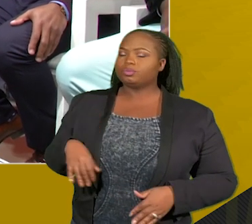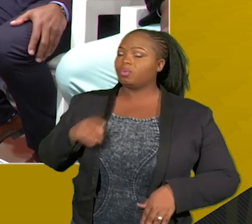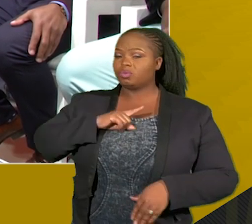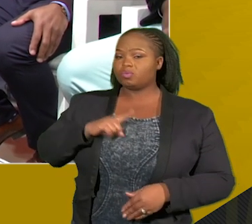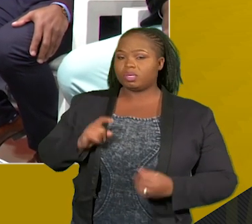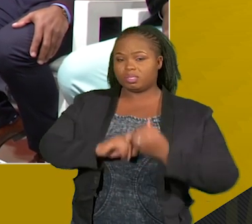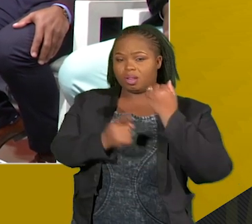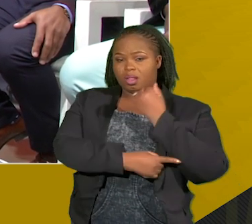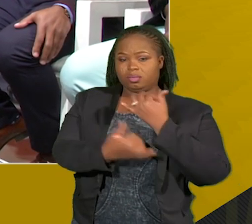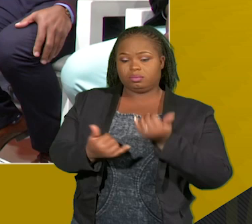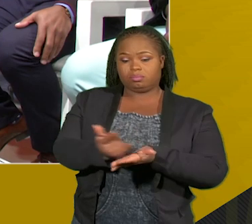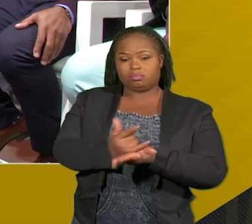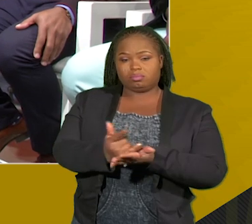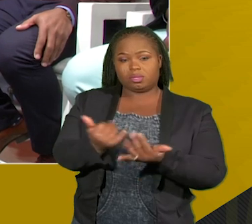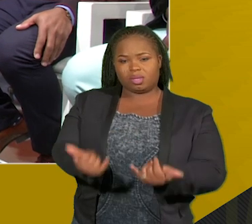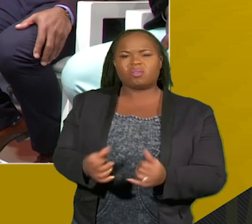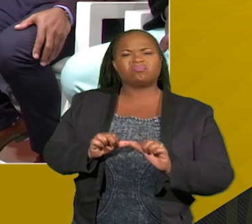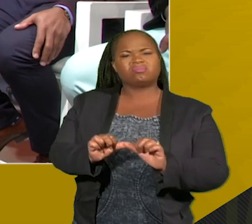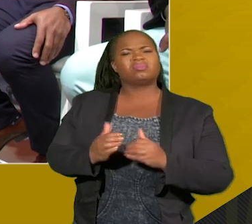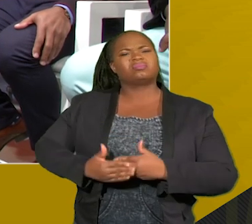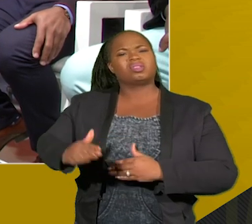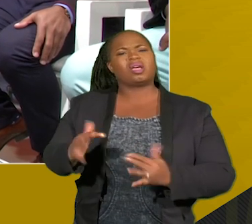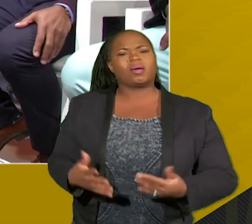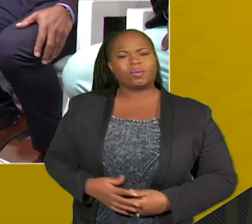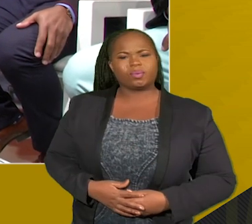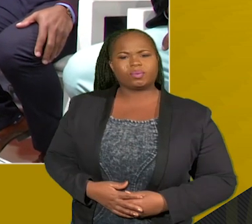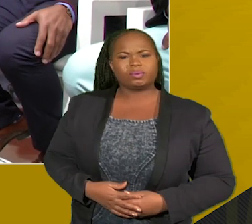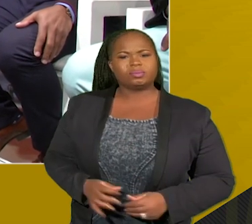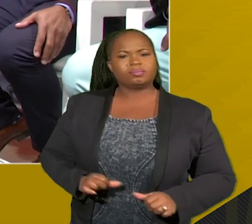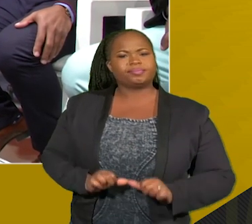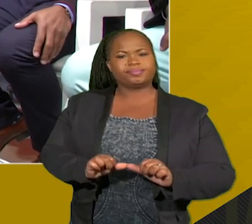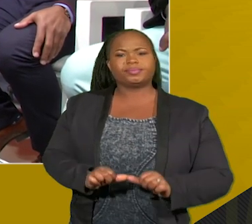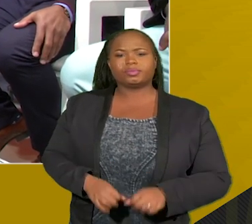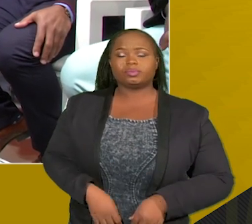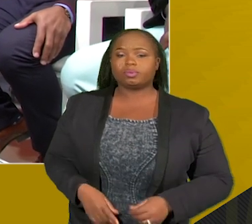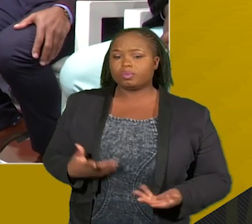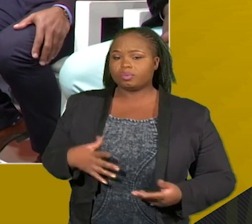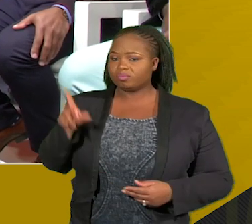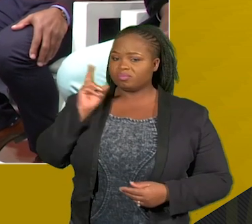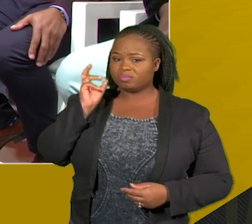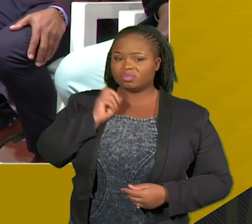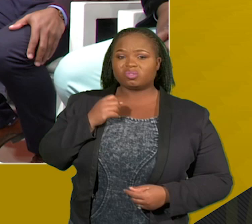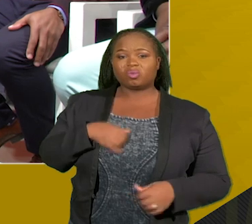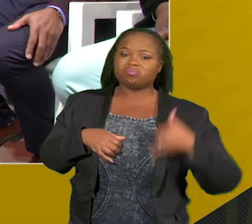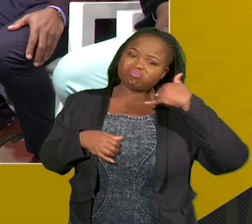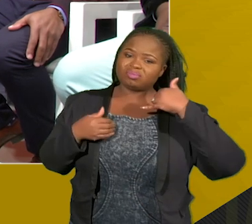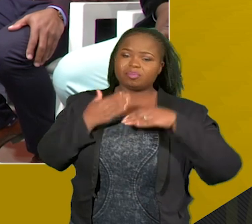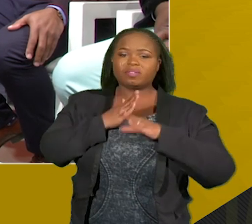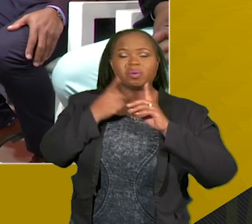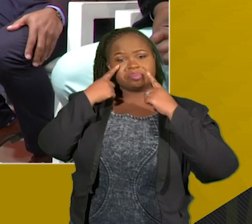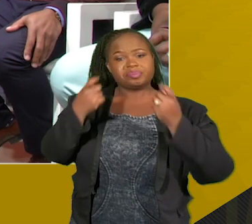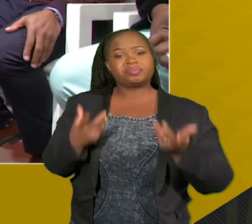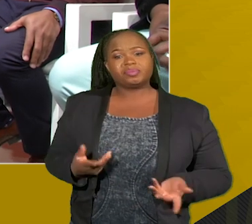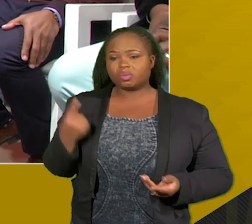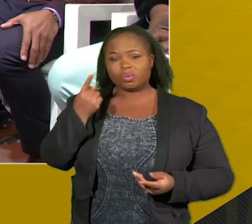conversation. Re nyako tseba gore na what, how do we move forward? Because the problem is that we now need to move forward, and in our moving forward re kwelesa sore no walla. Yeah. Ralla.